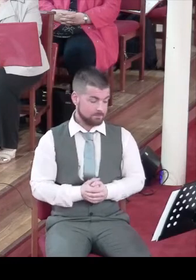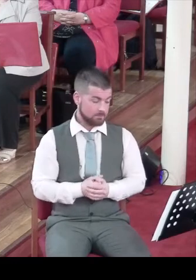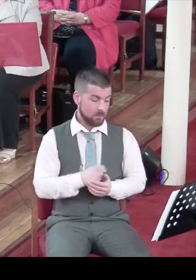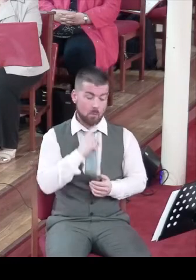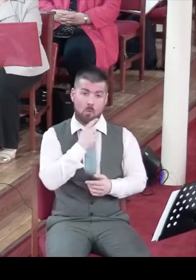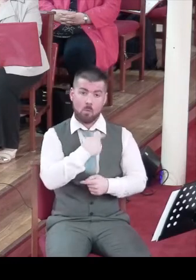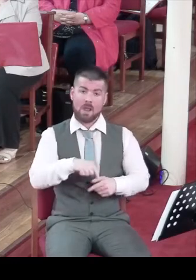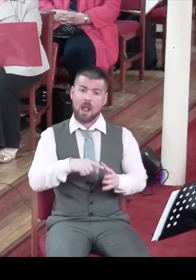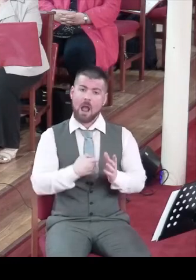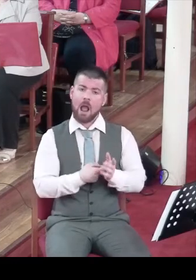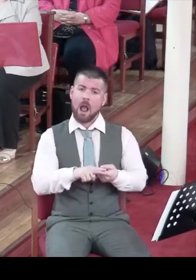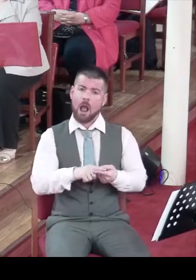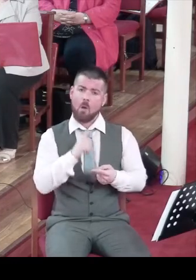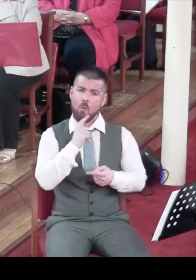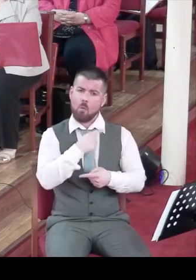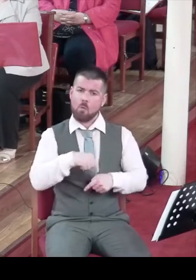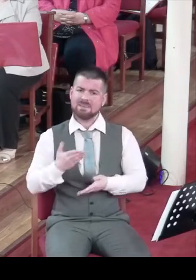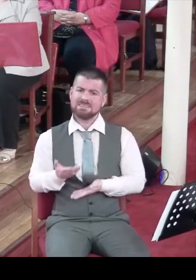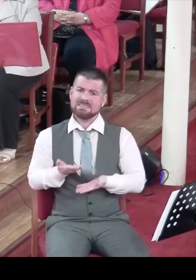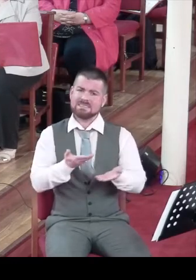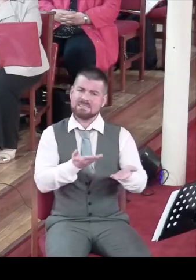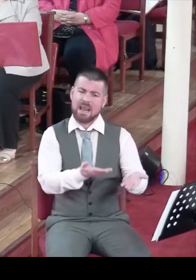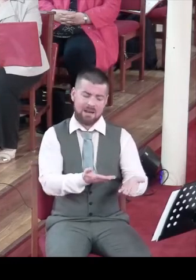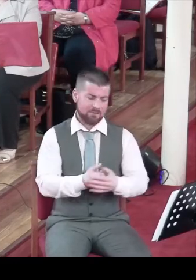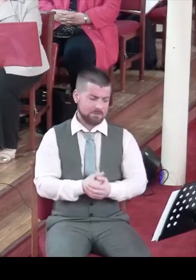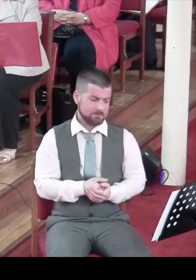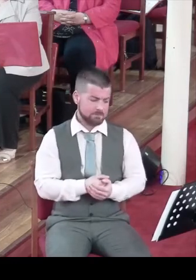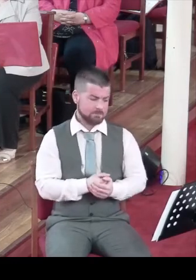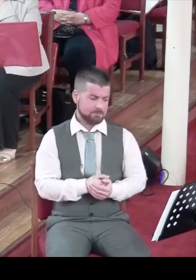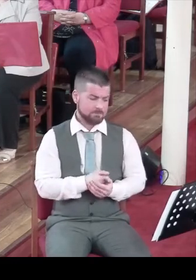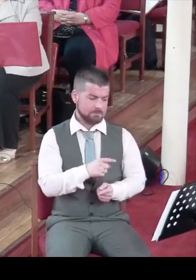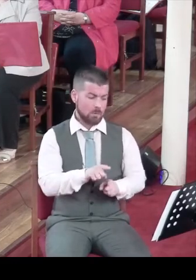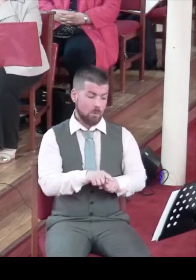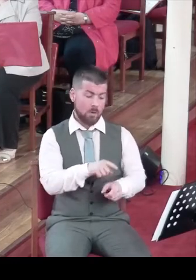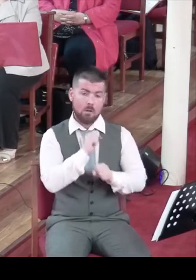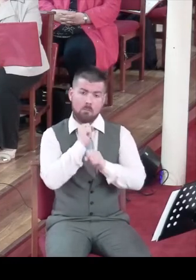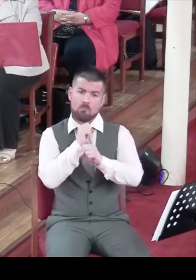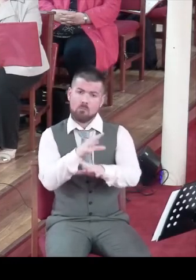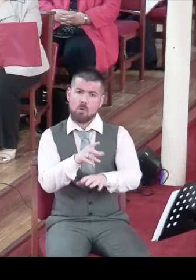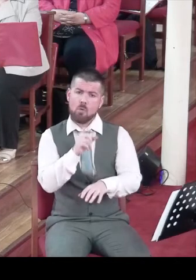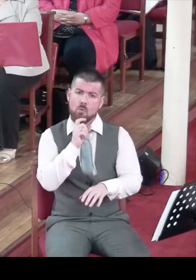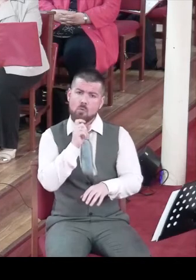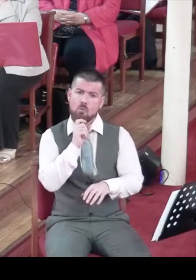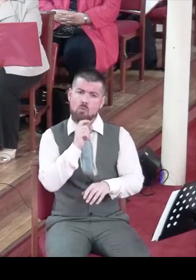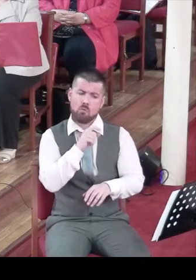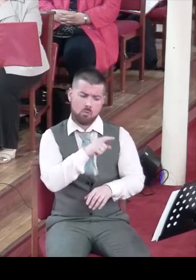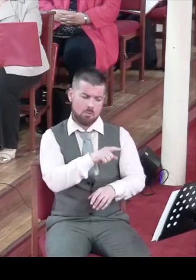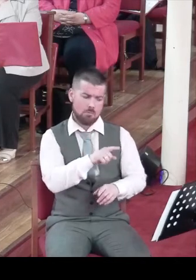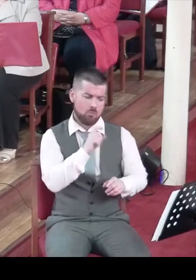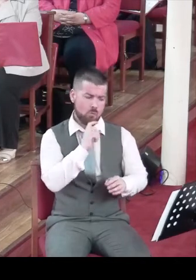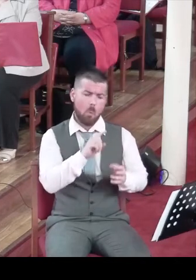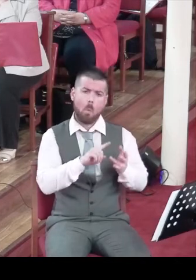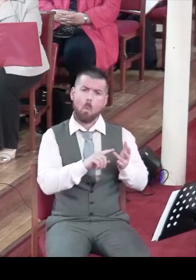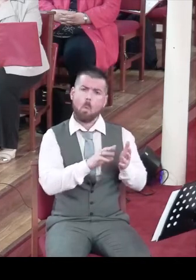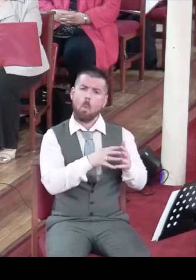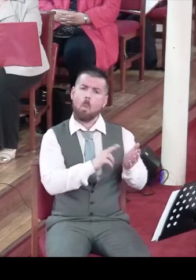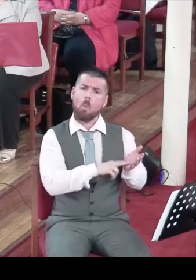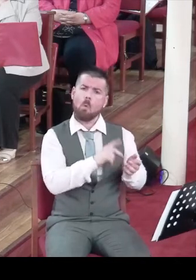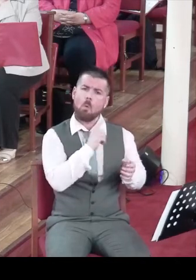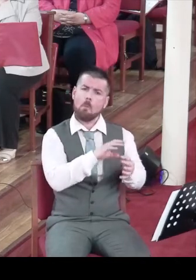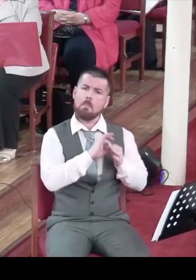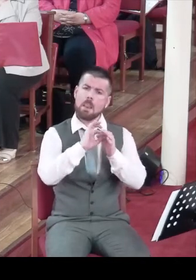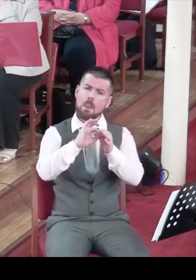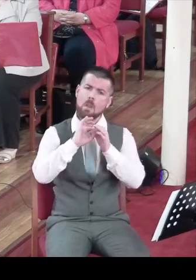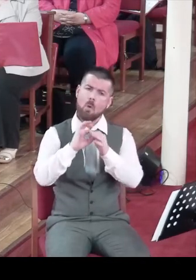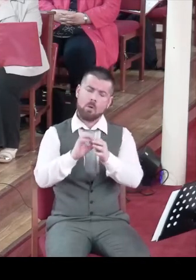we serve. It boldly declares who they belong to and